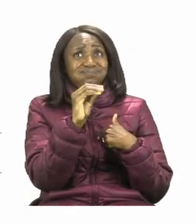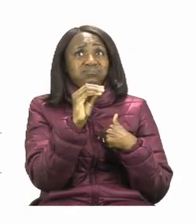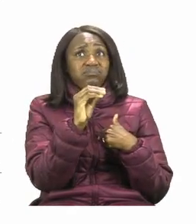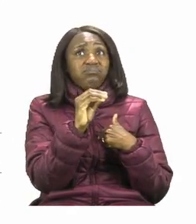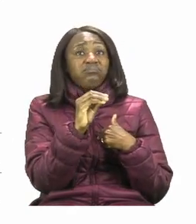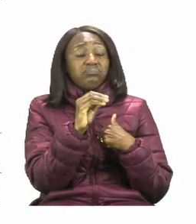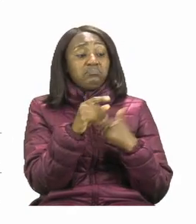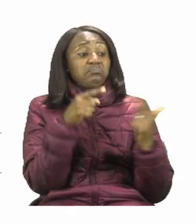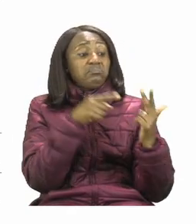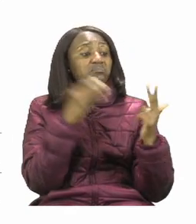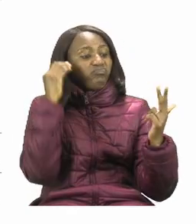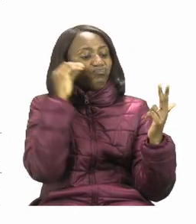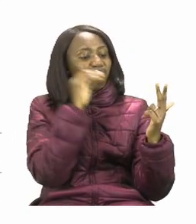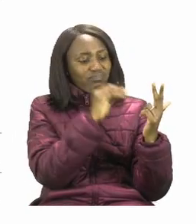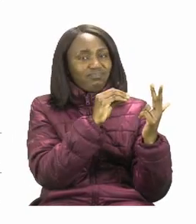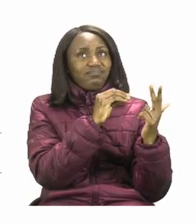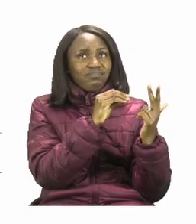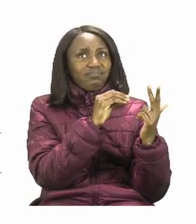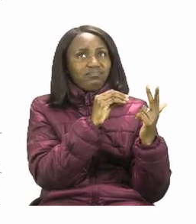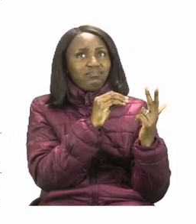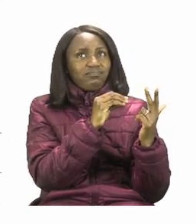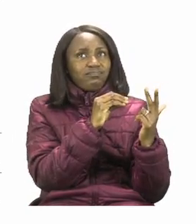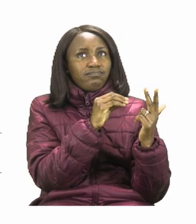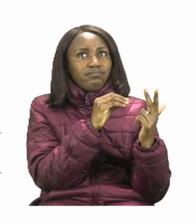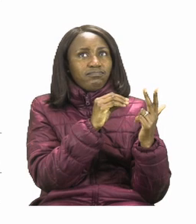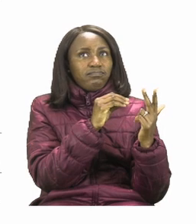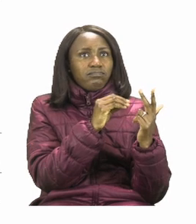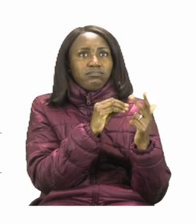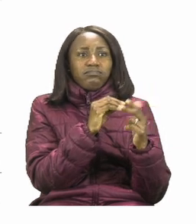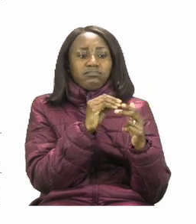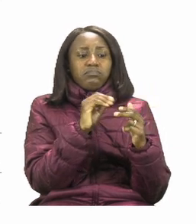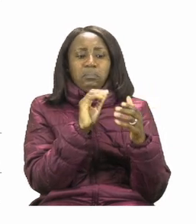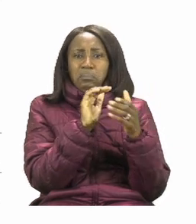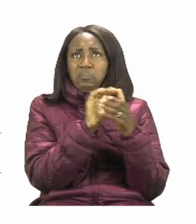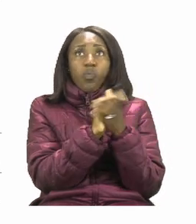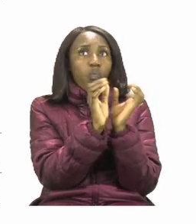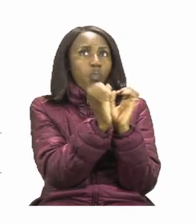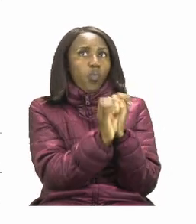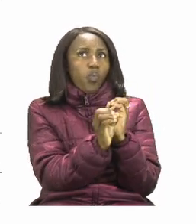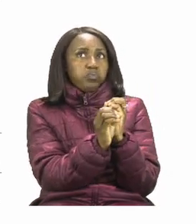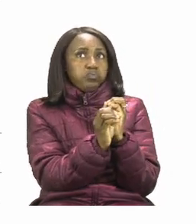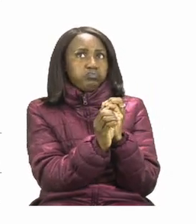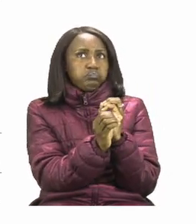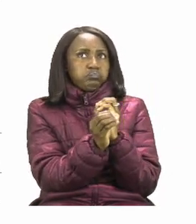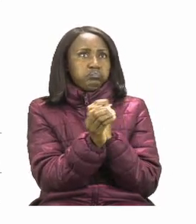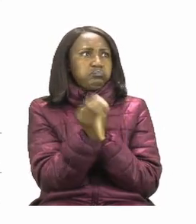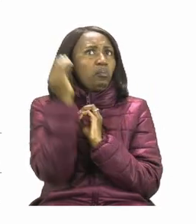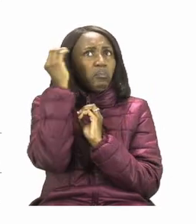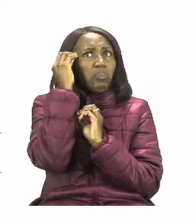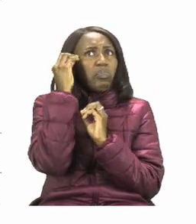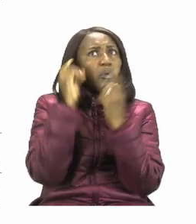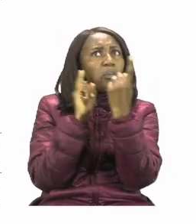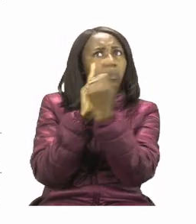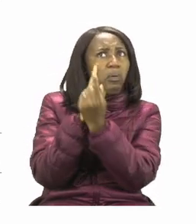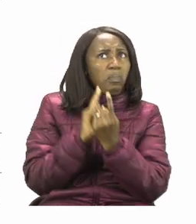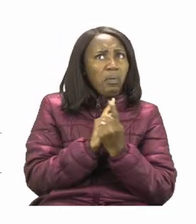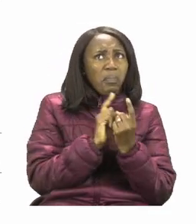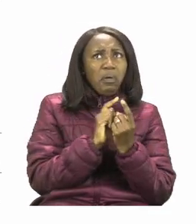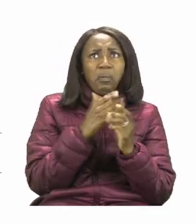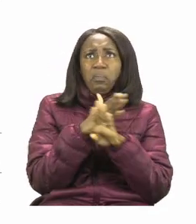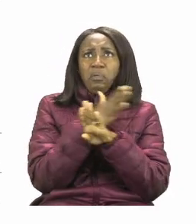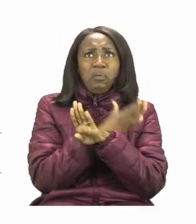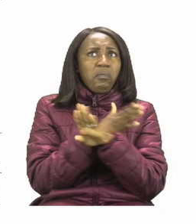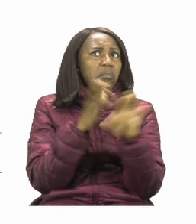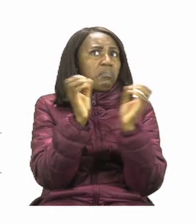know. In other words, these people are not friends or people that we have known in the past.